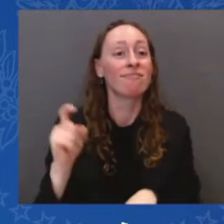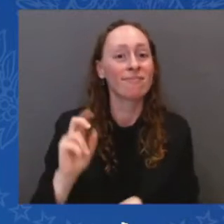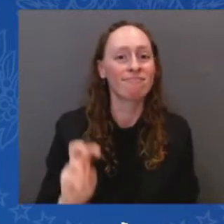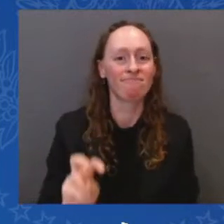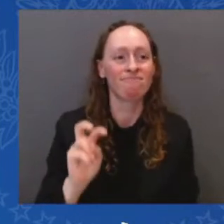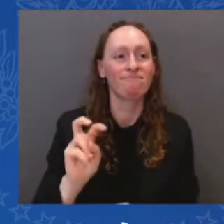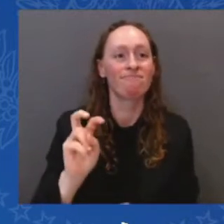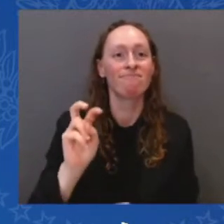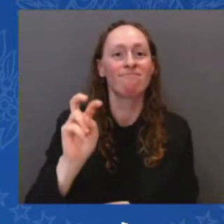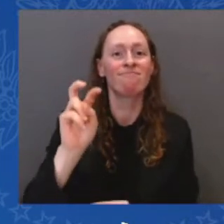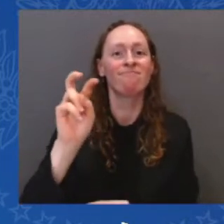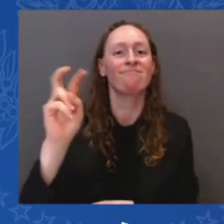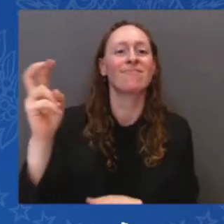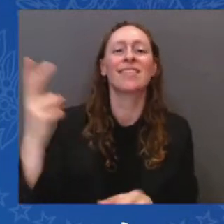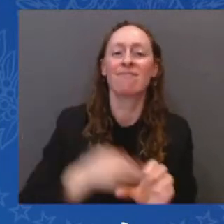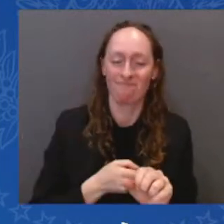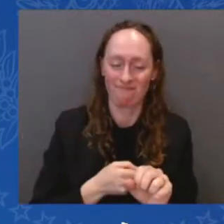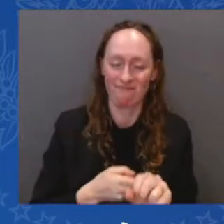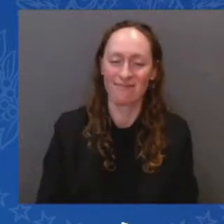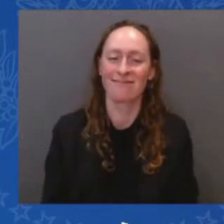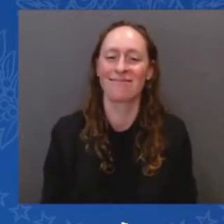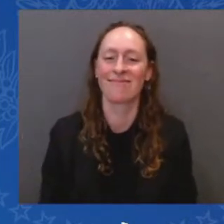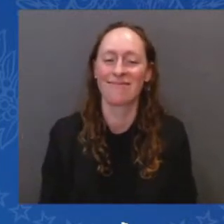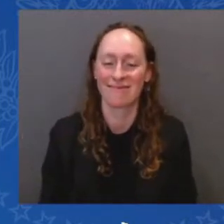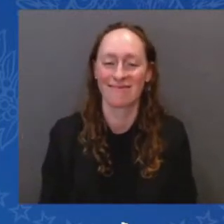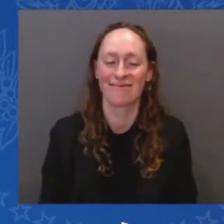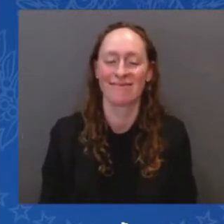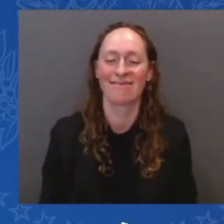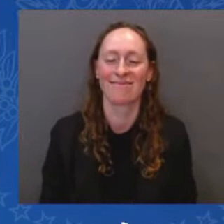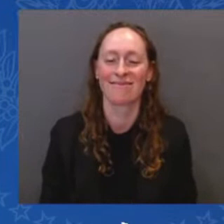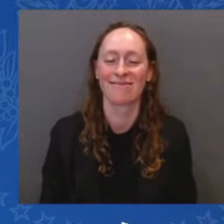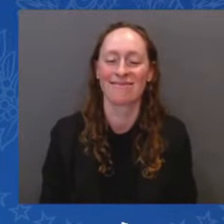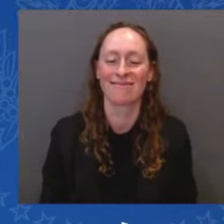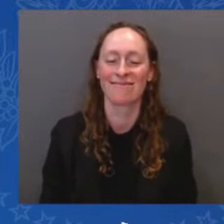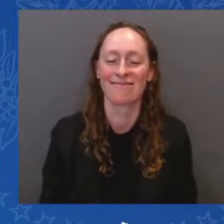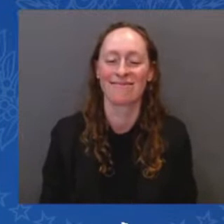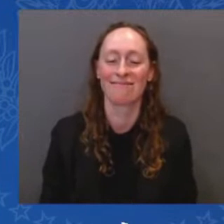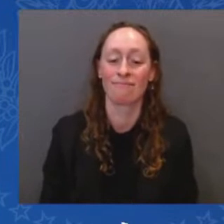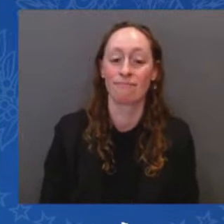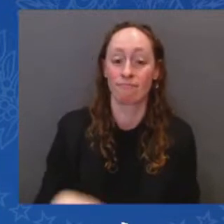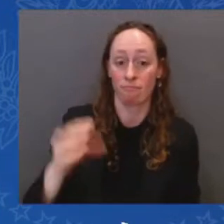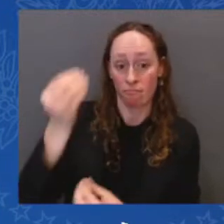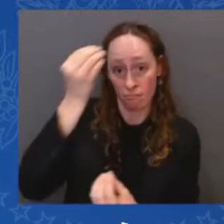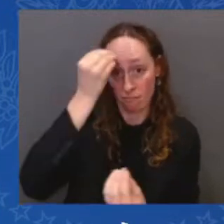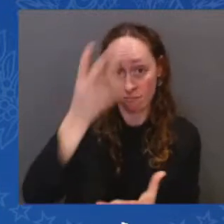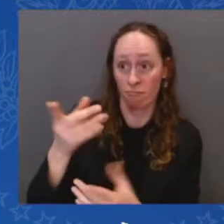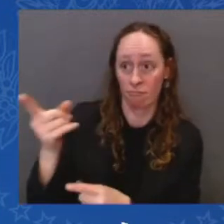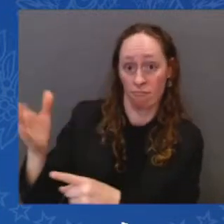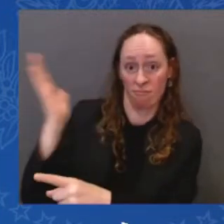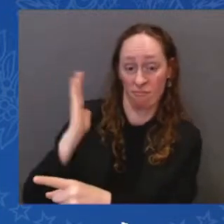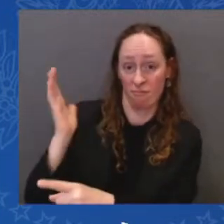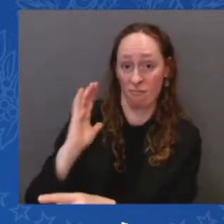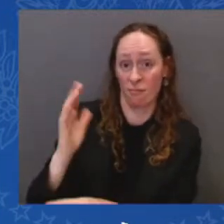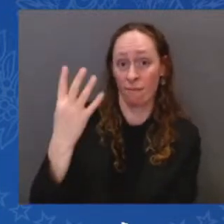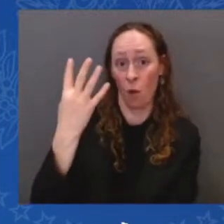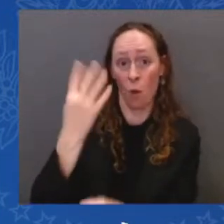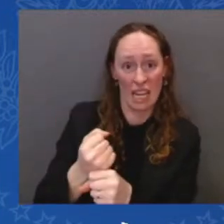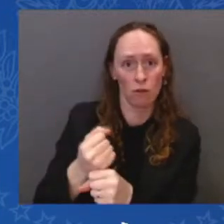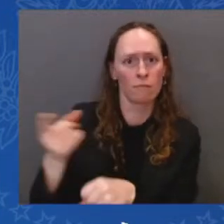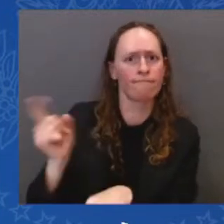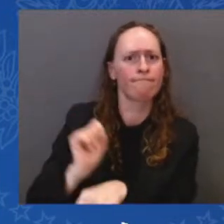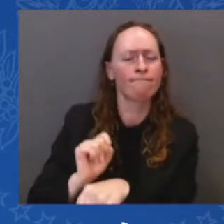demanding years, as the Chief of Staff of the Army. And he loved absolutely every minute of